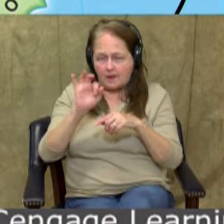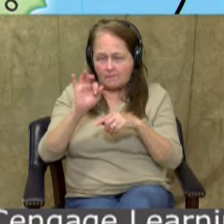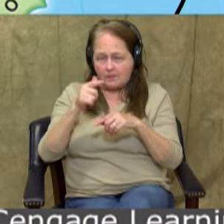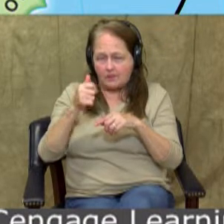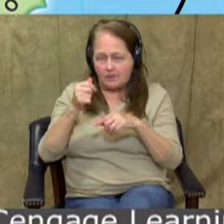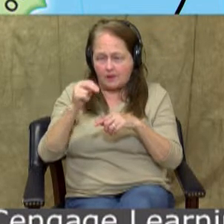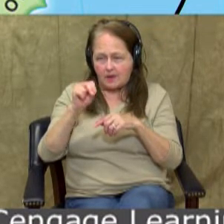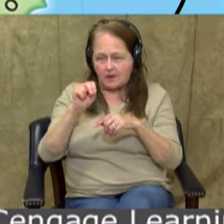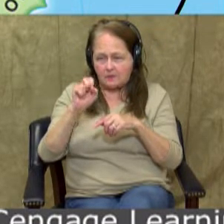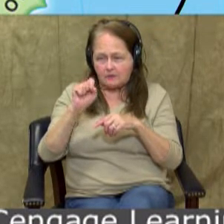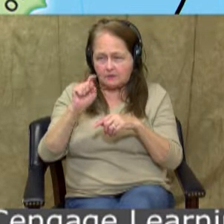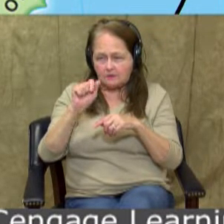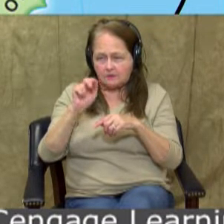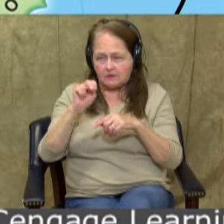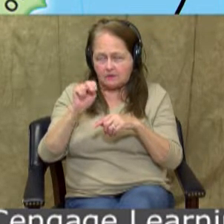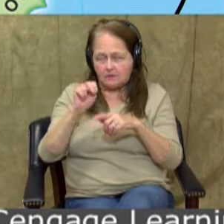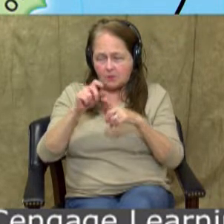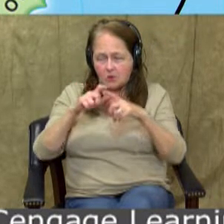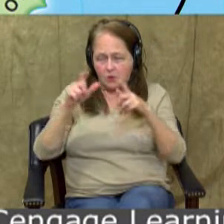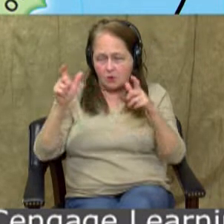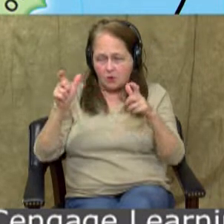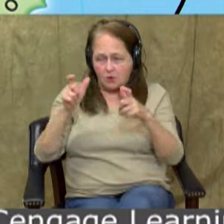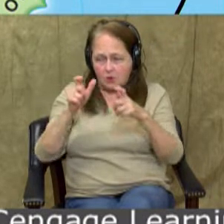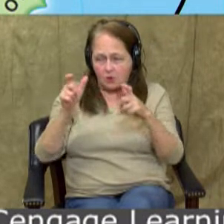Afghanistan, and then this large